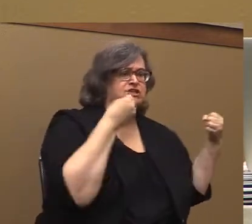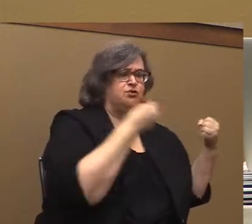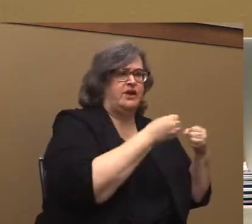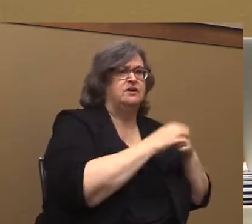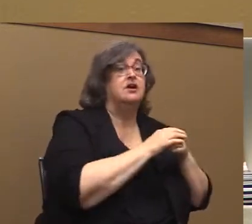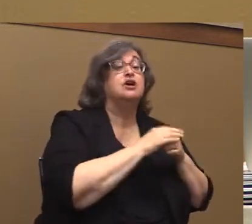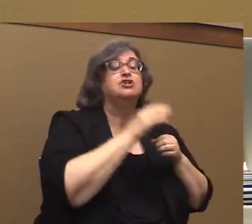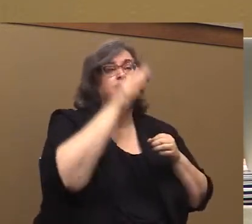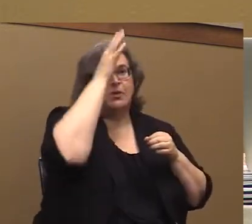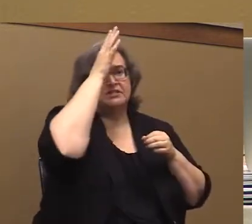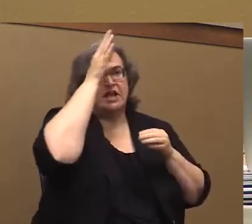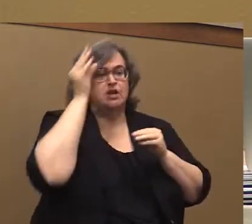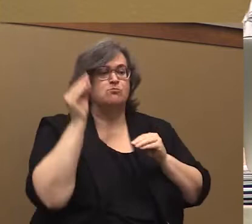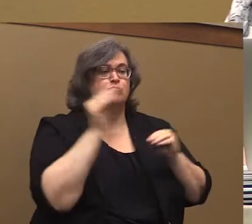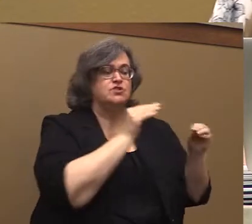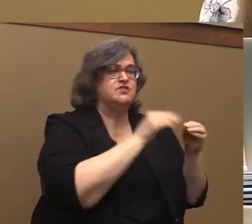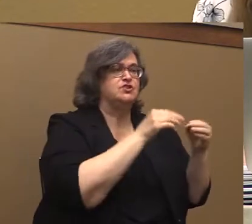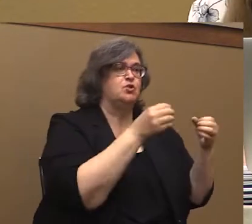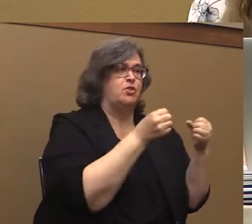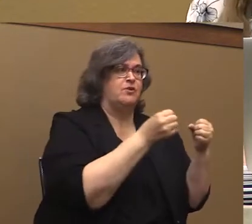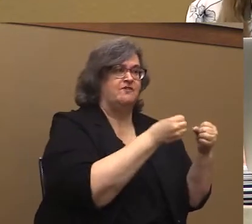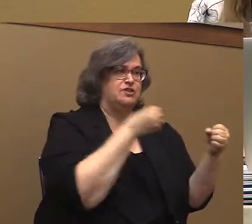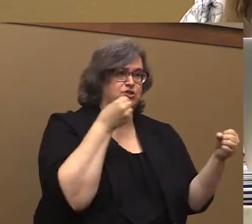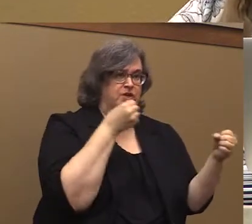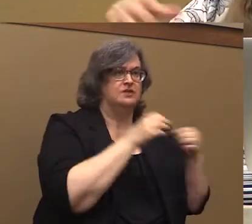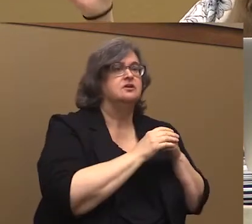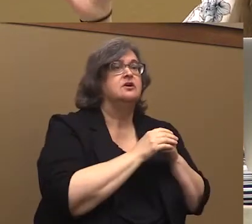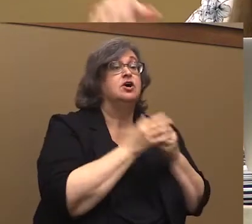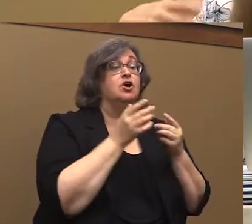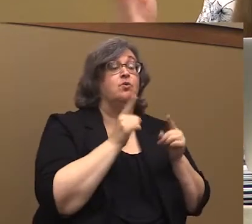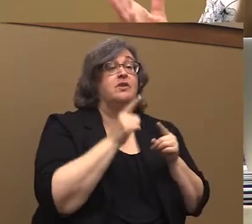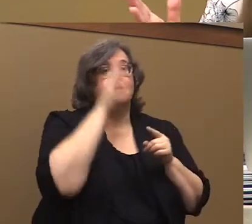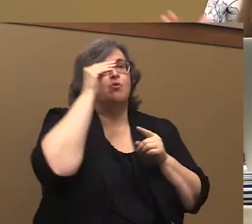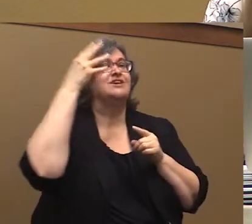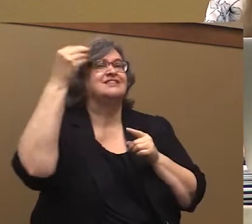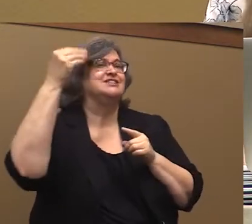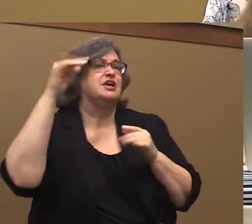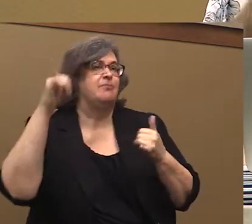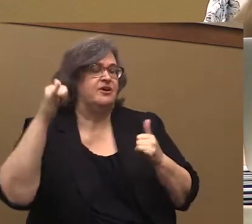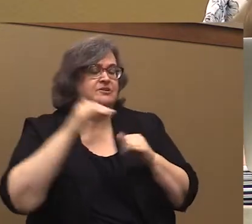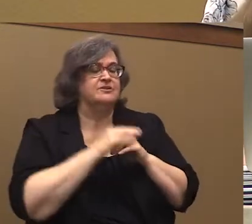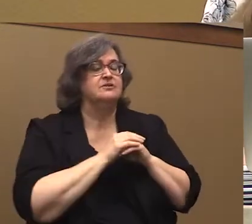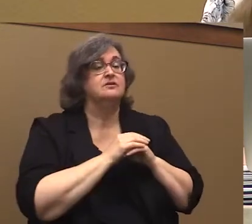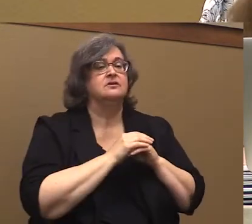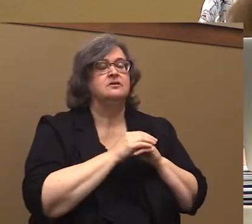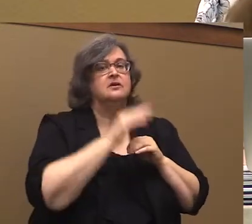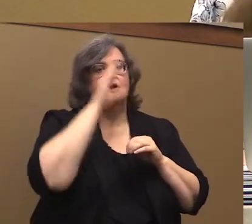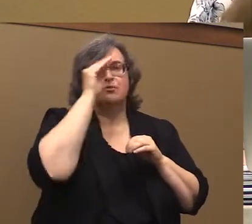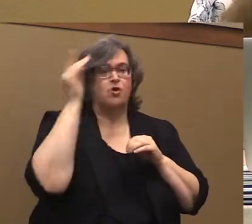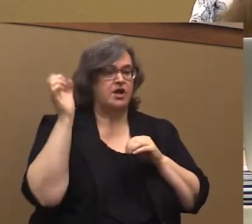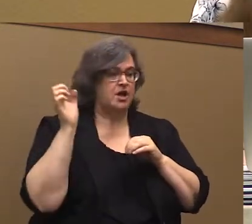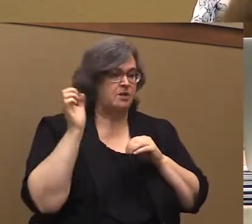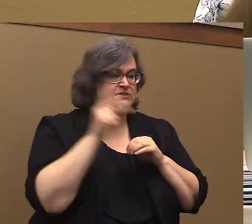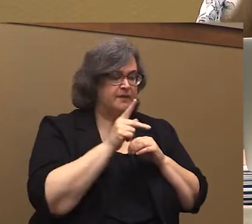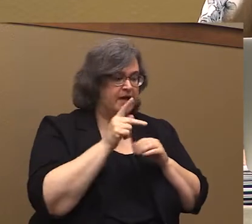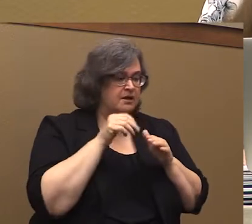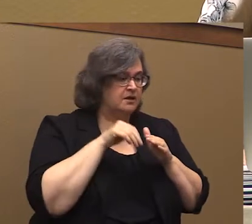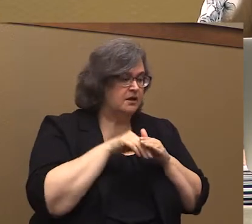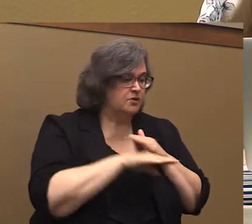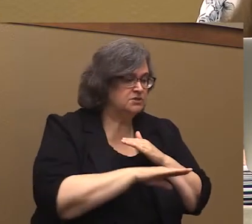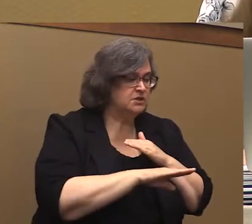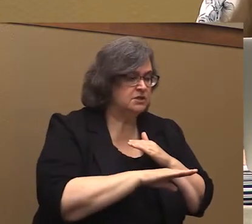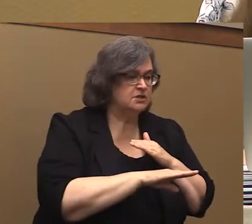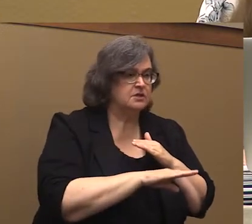Dad puts it in the refrigerator while the boy is outside playing. And then the boy comes back